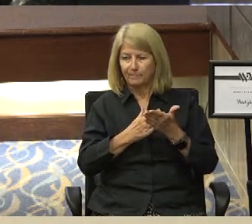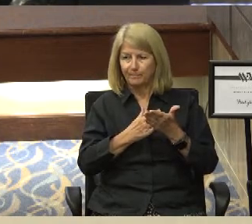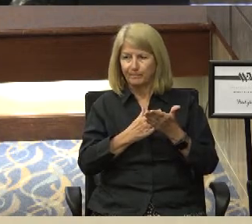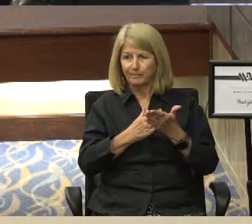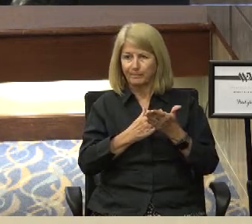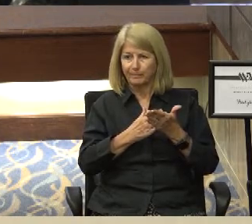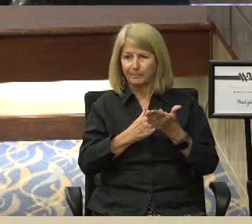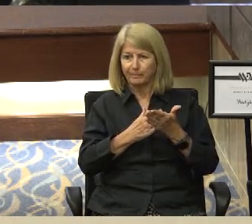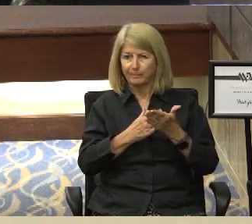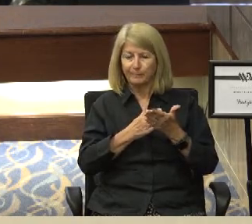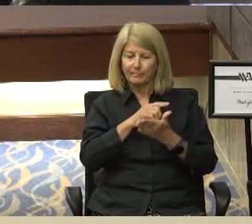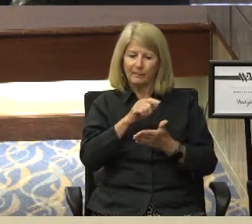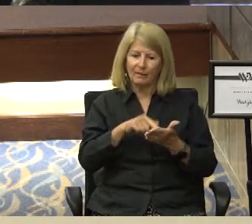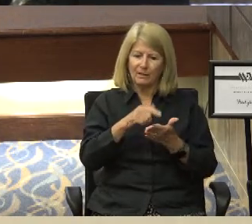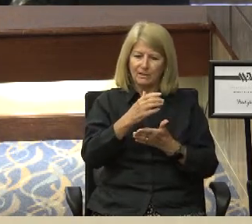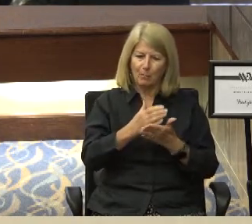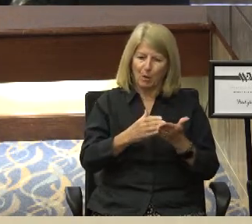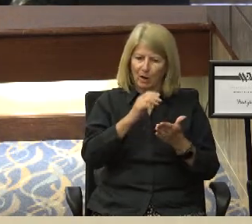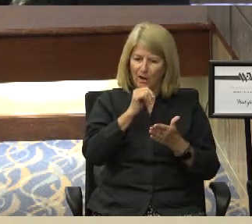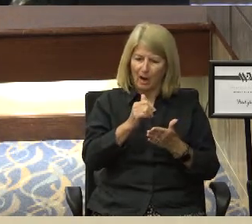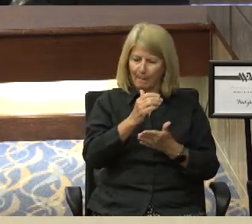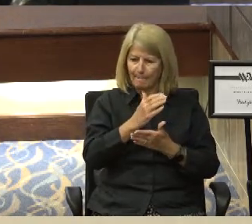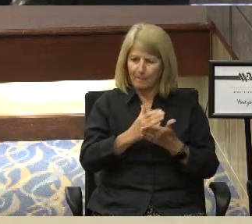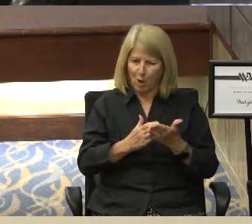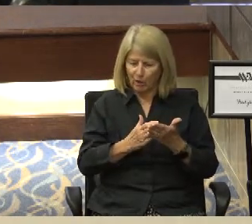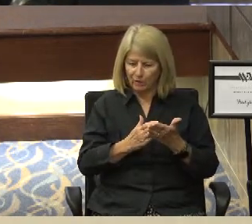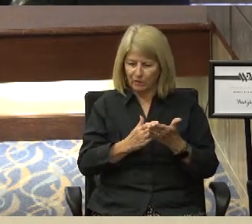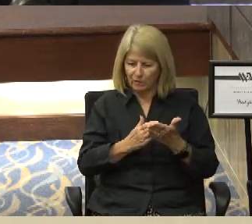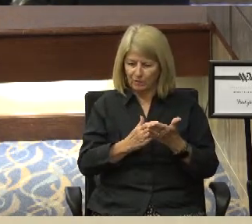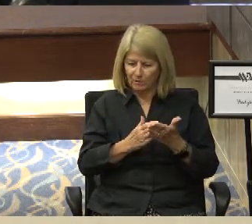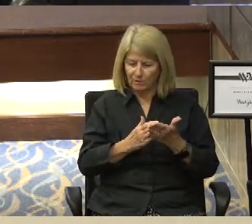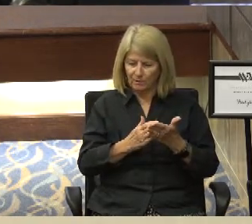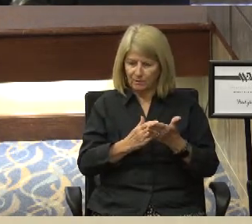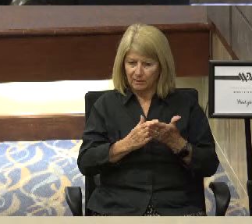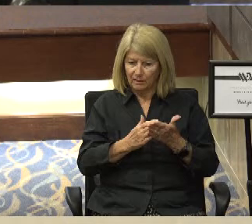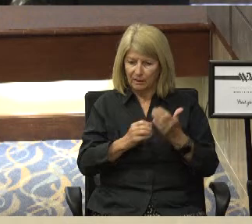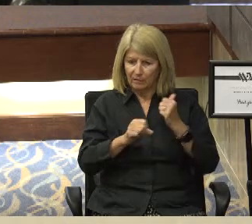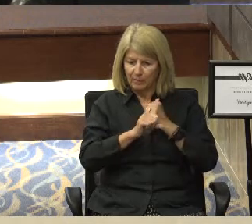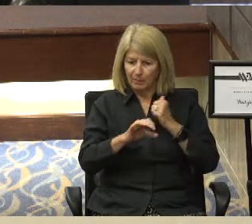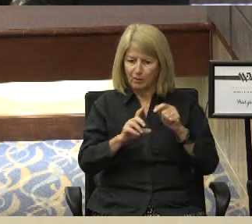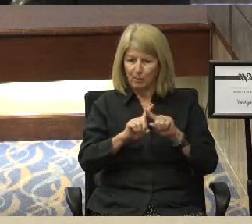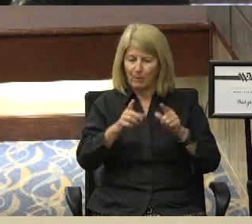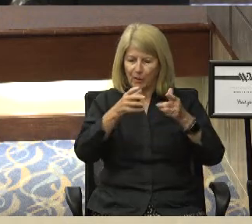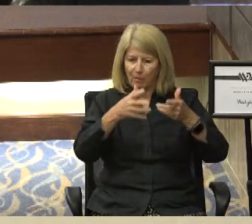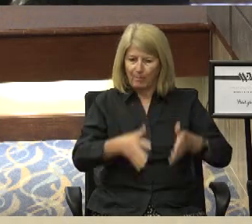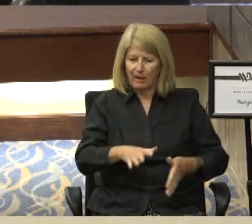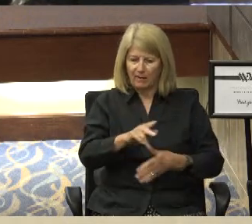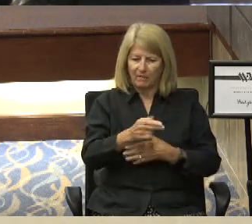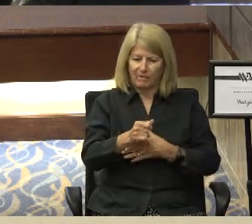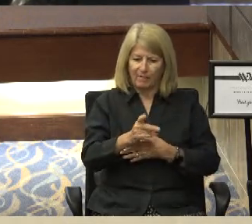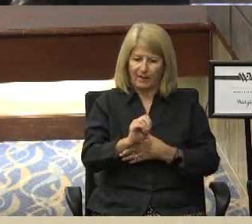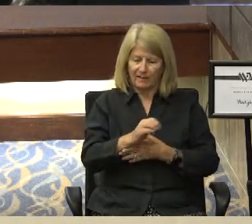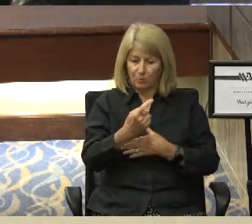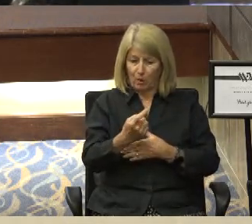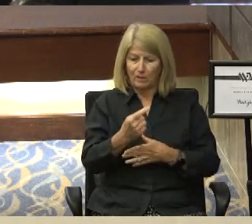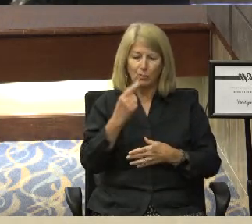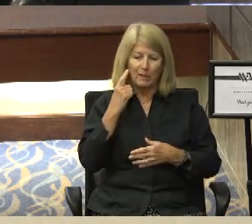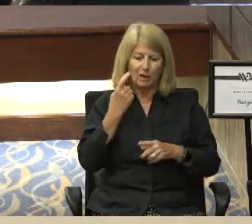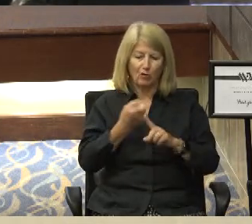a well, this part is not a part of a motion, but I really want on the remaining phase one to hear from you guys